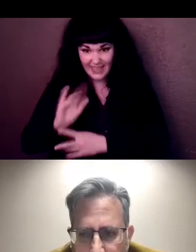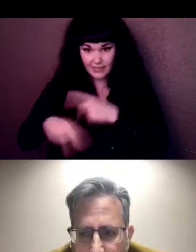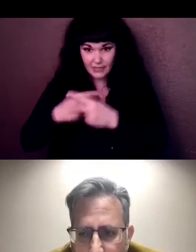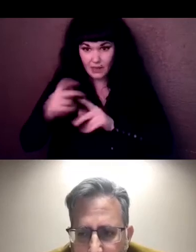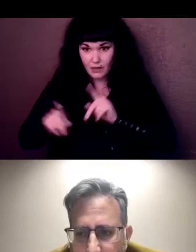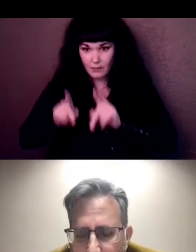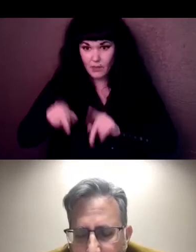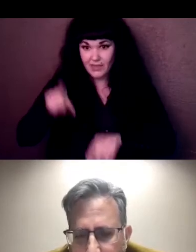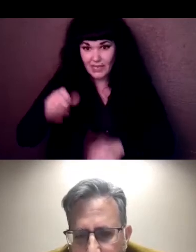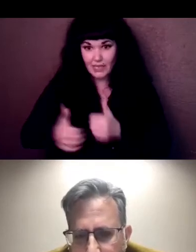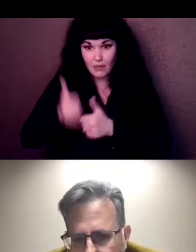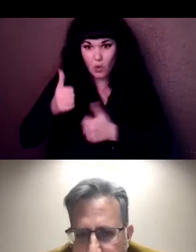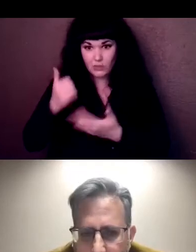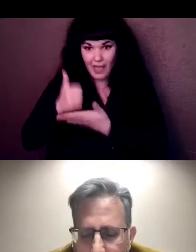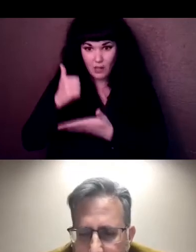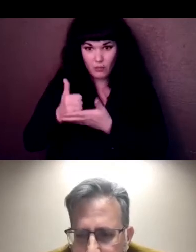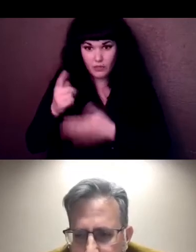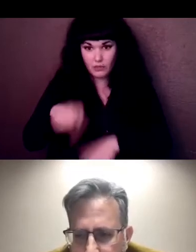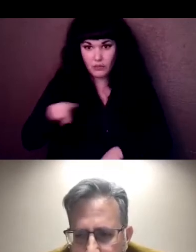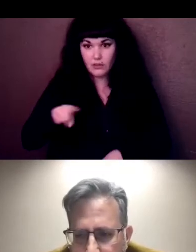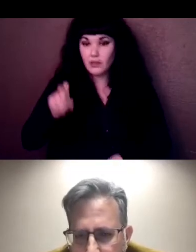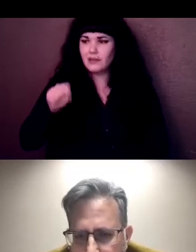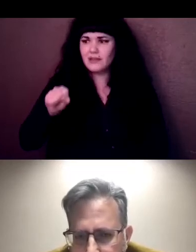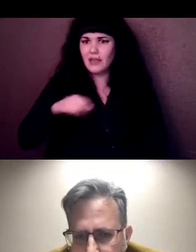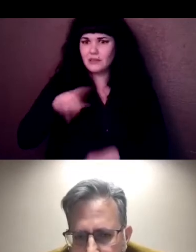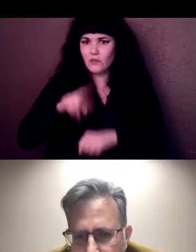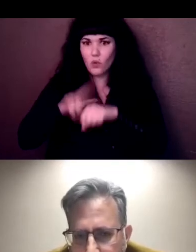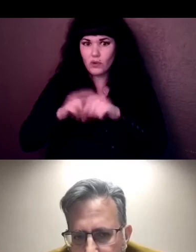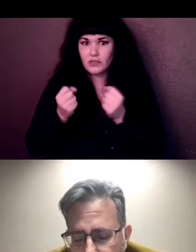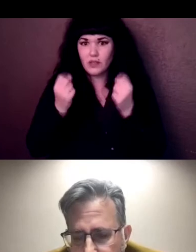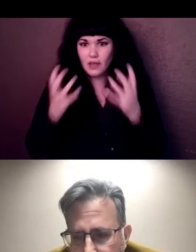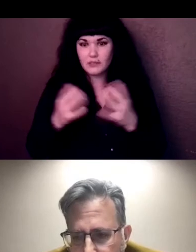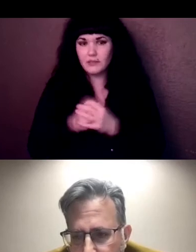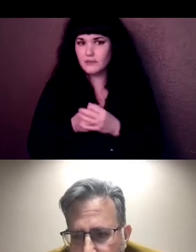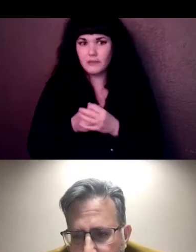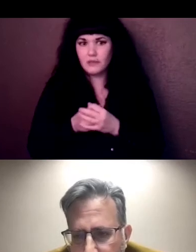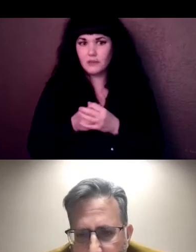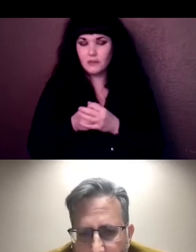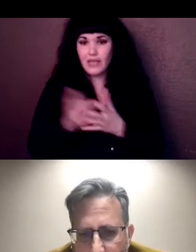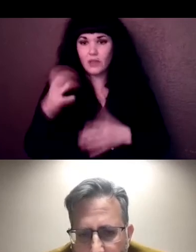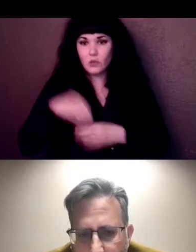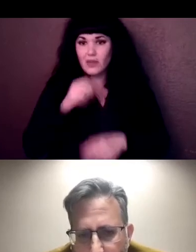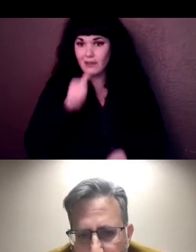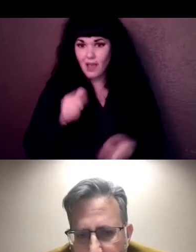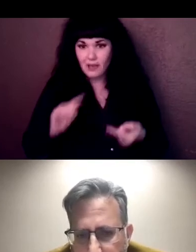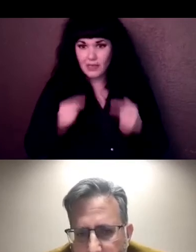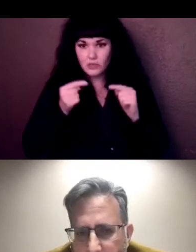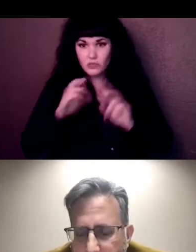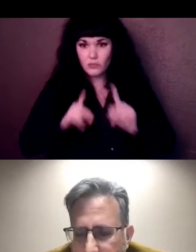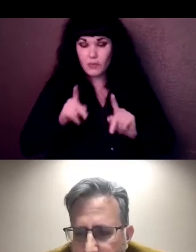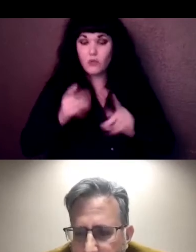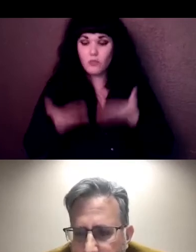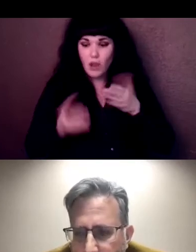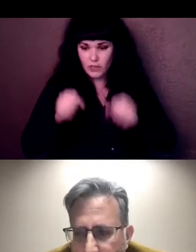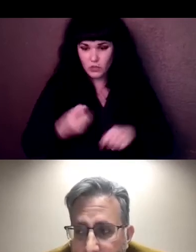need the most help. And yes, of course, lots of even non-injured people could probably use